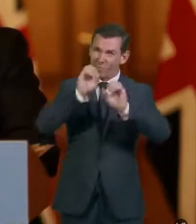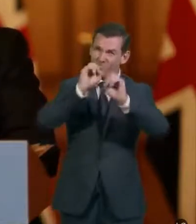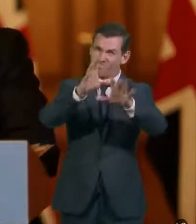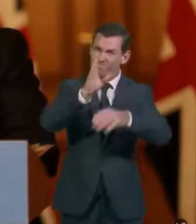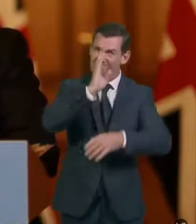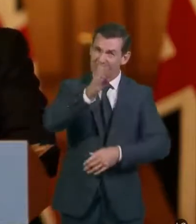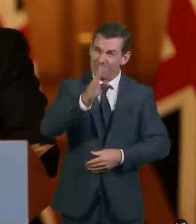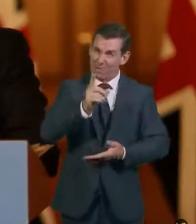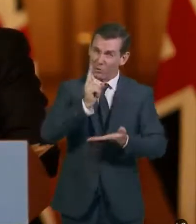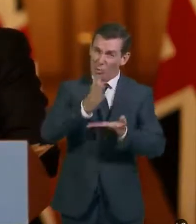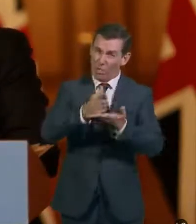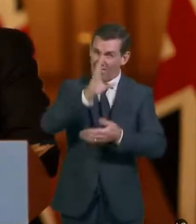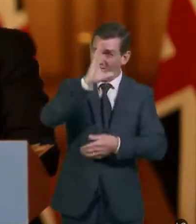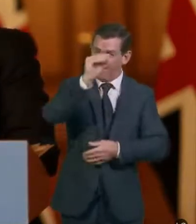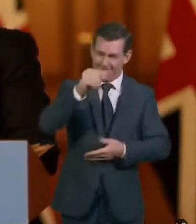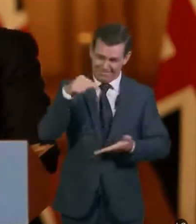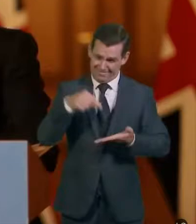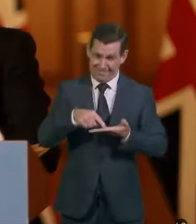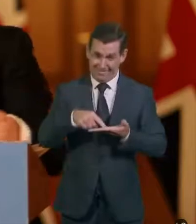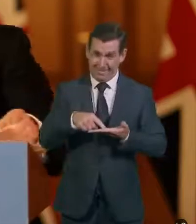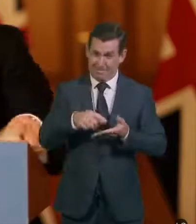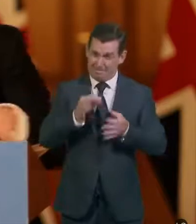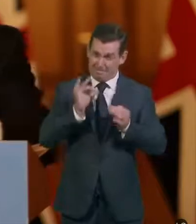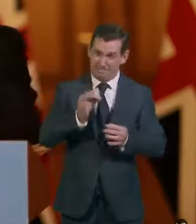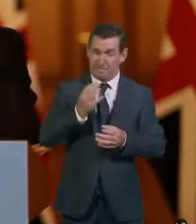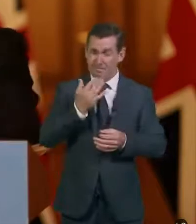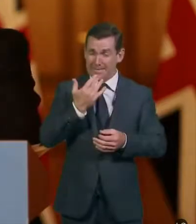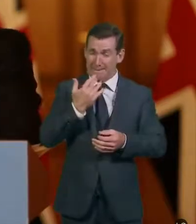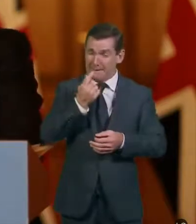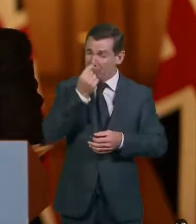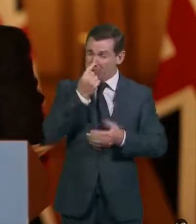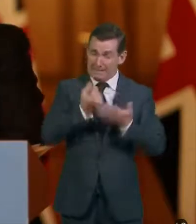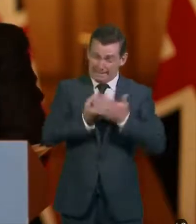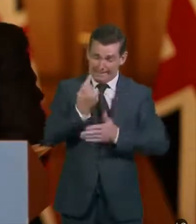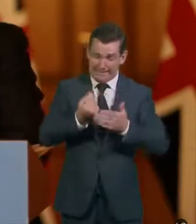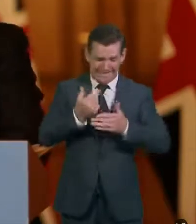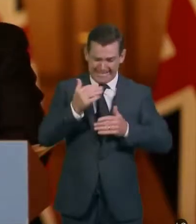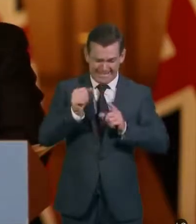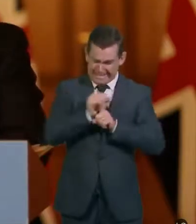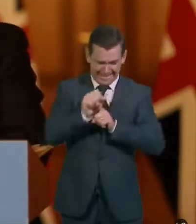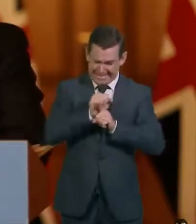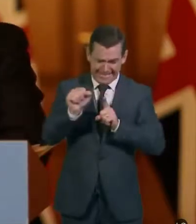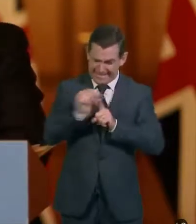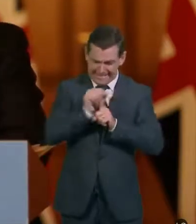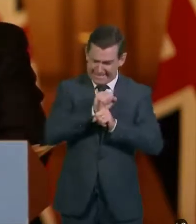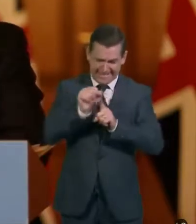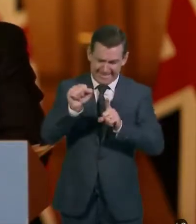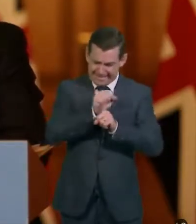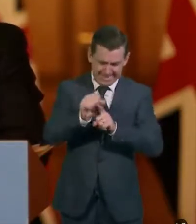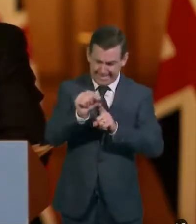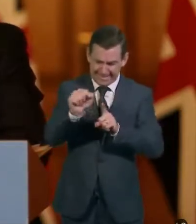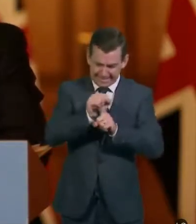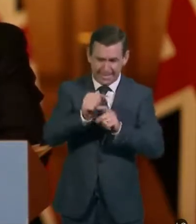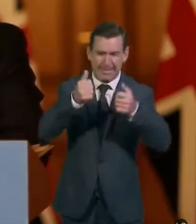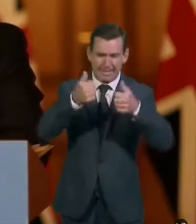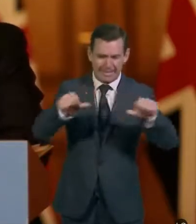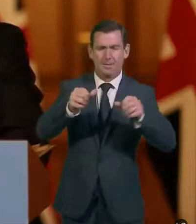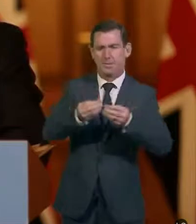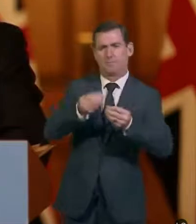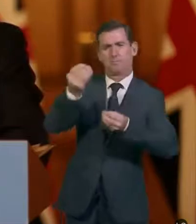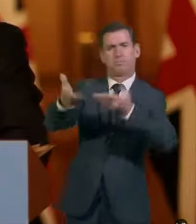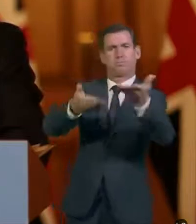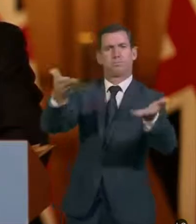many organizations can buy and operate these tests themselves. Third, this will